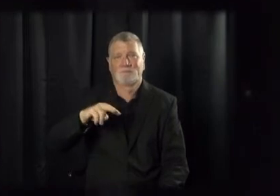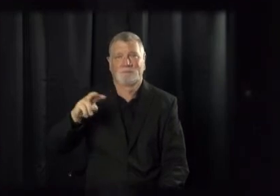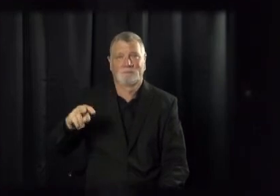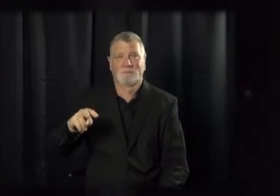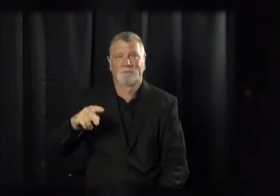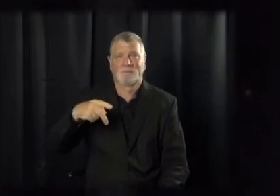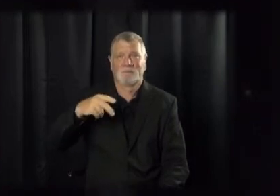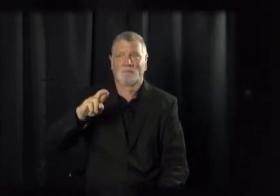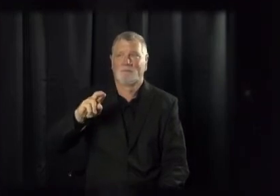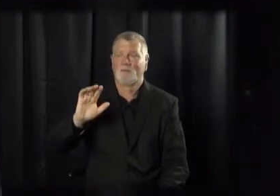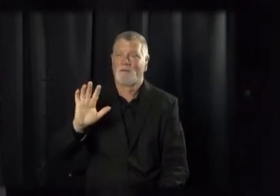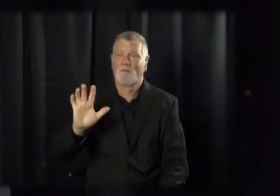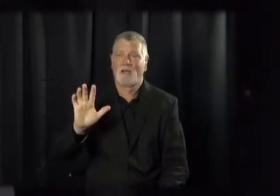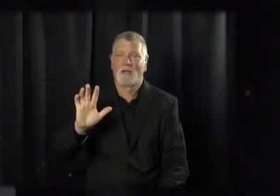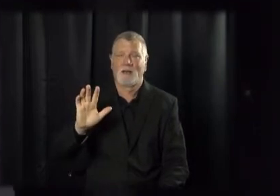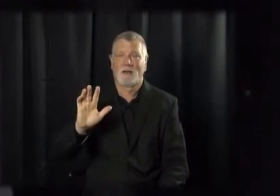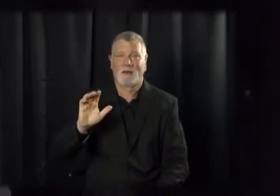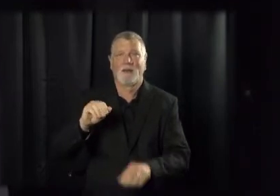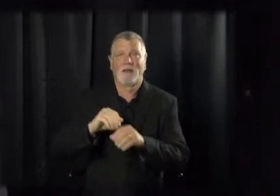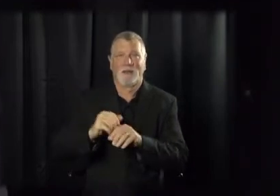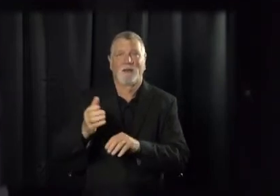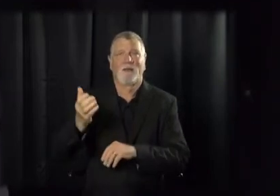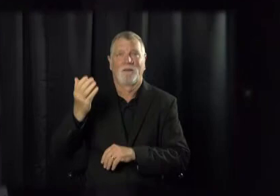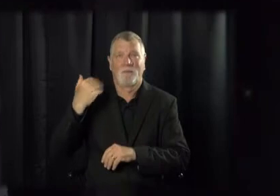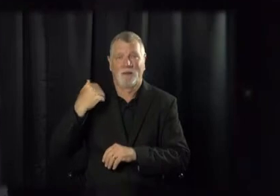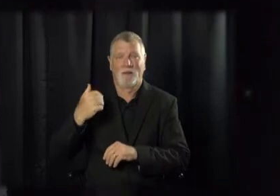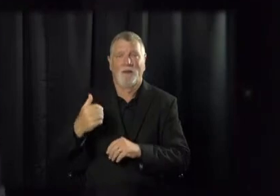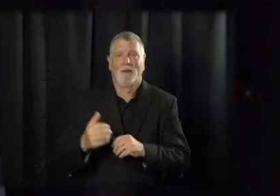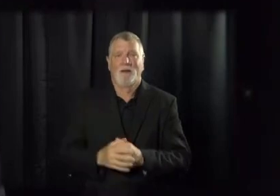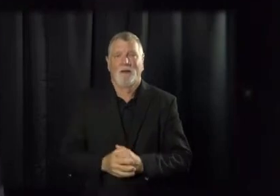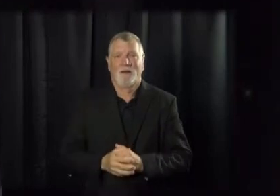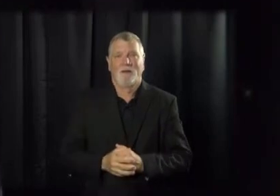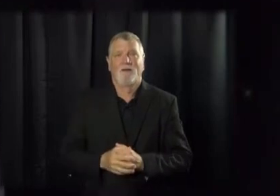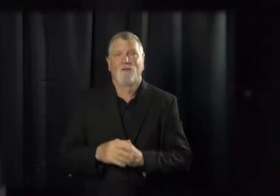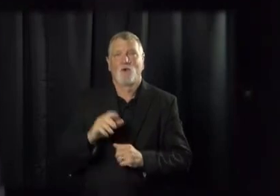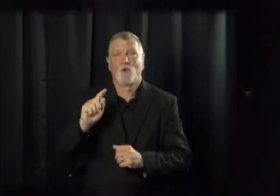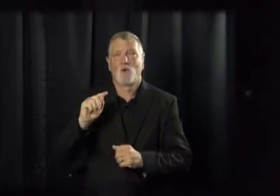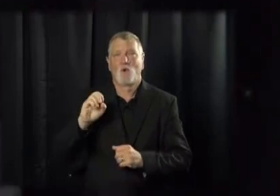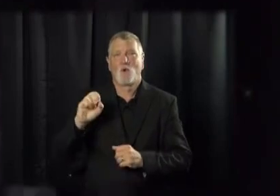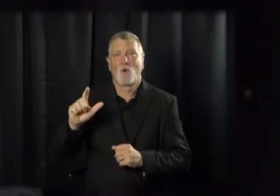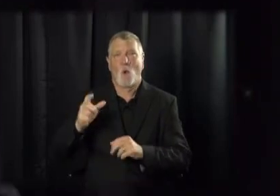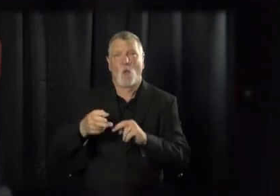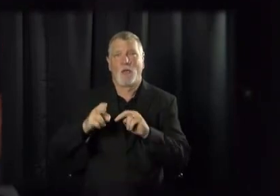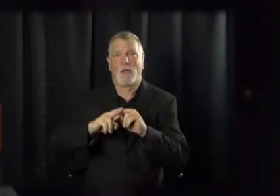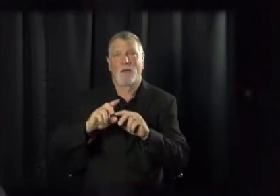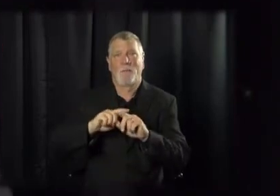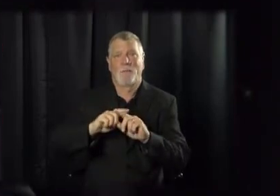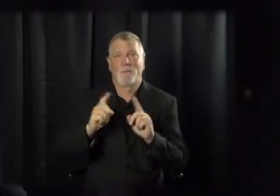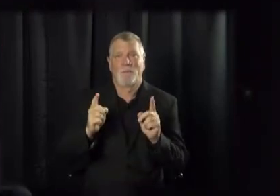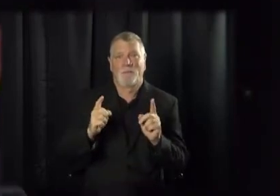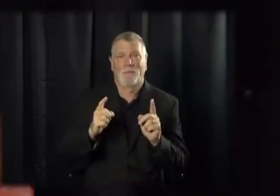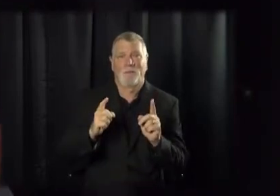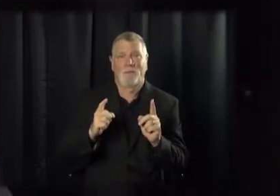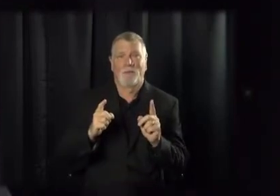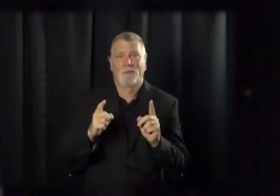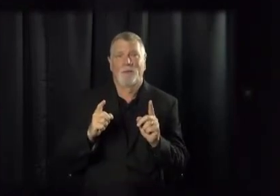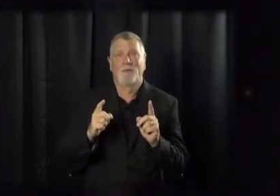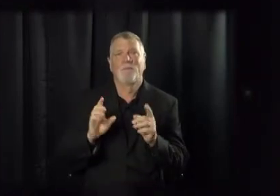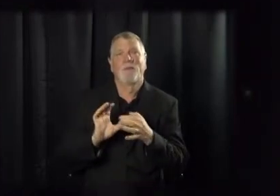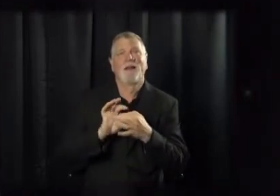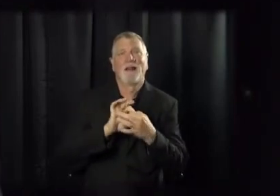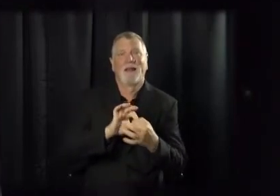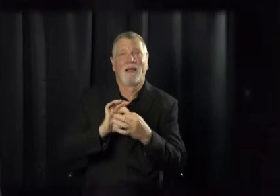PR 5, in the past, they have had toll increases, but they were obviously